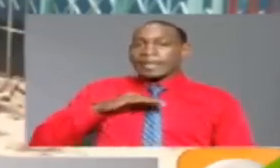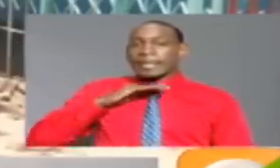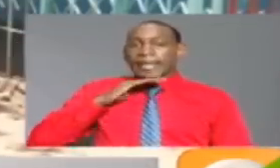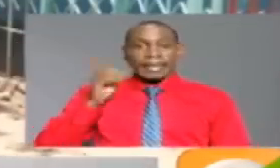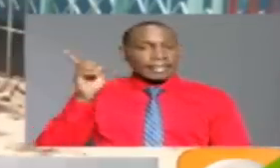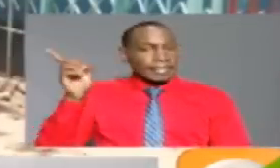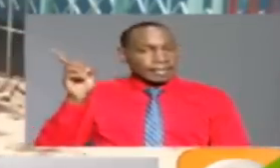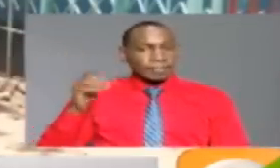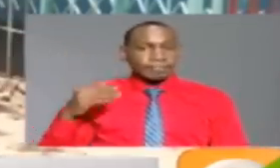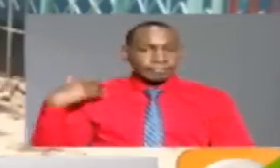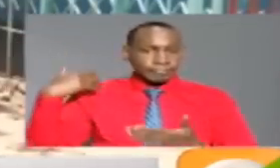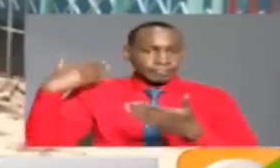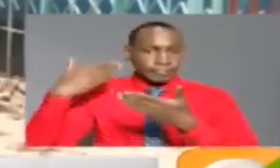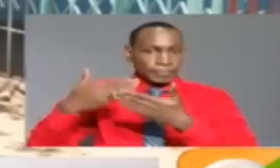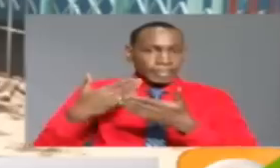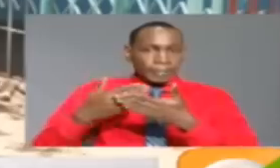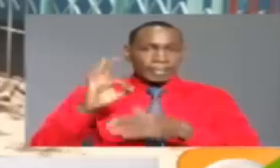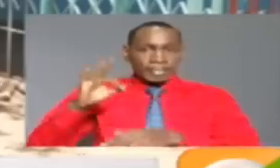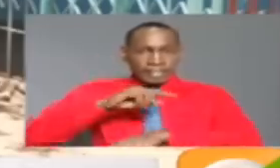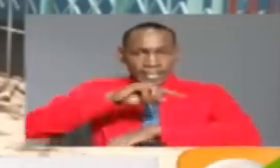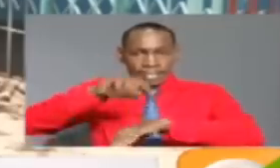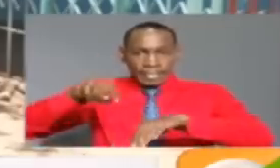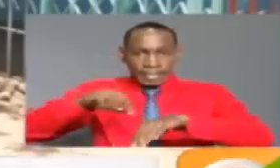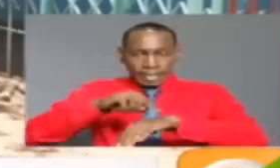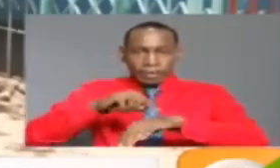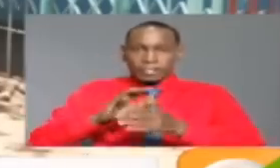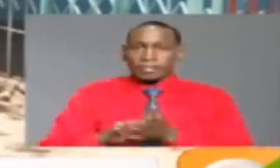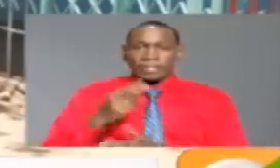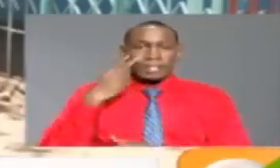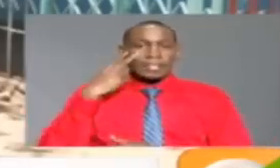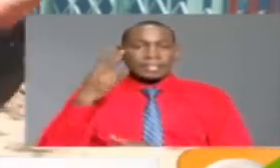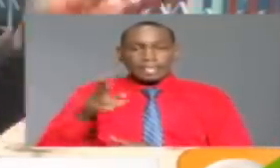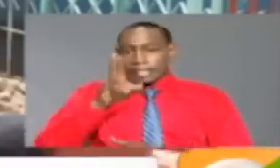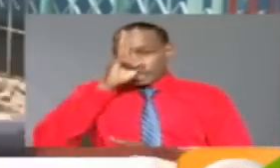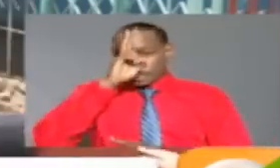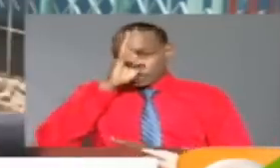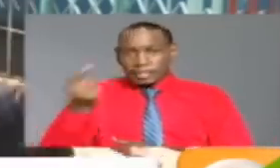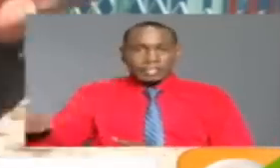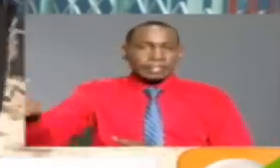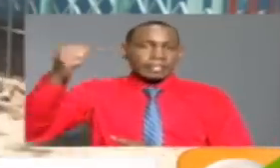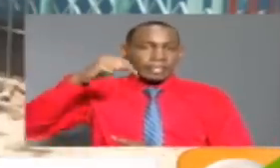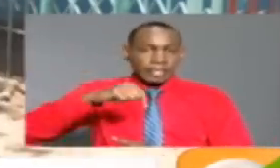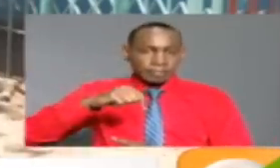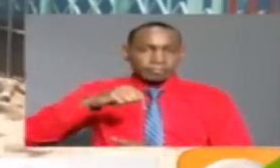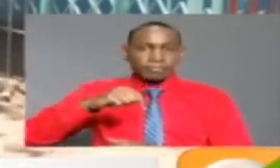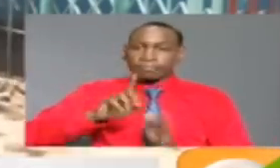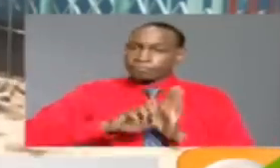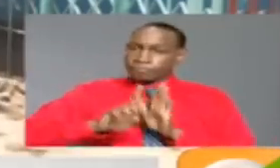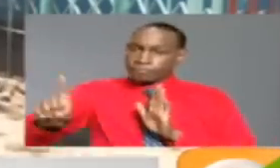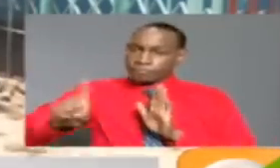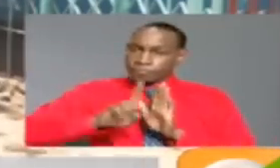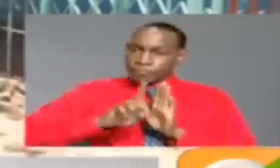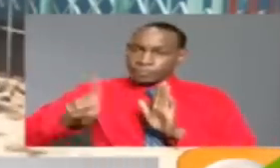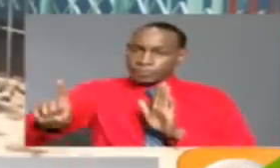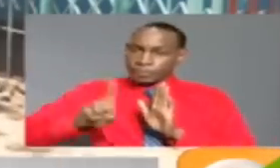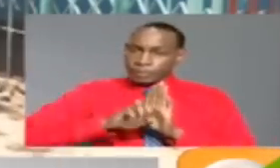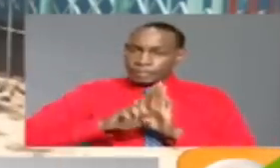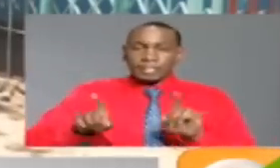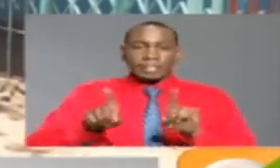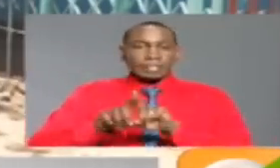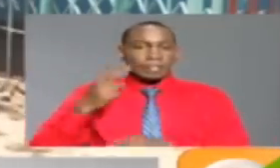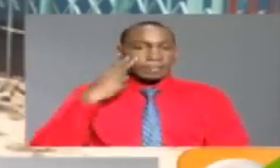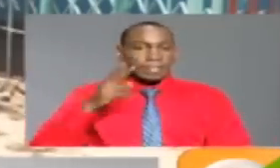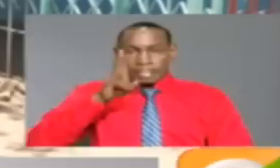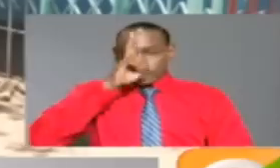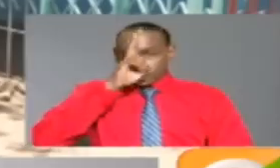been here for the last 3 hours. We've been seeing detectives come in and leave. We have also seen